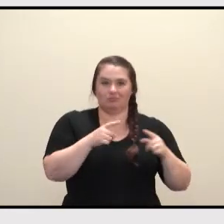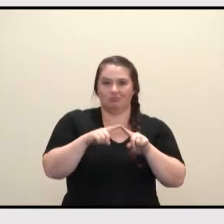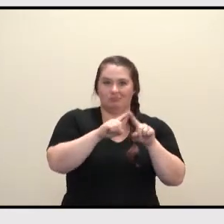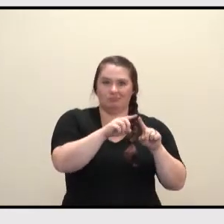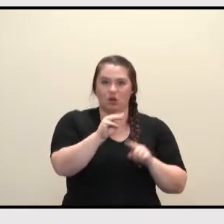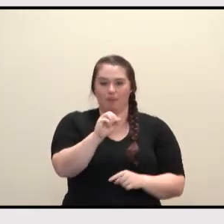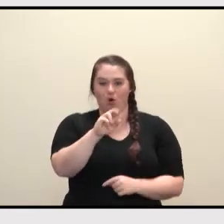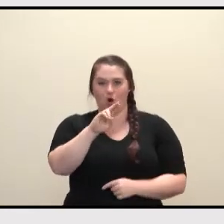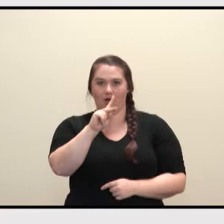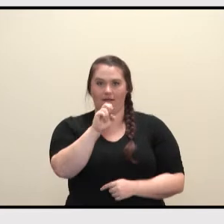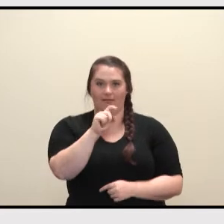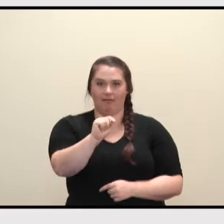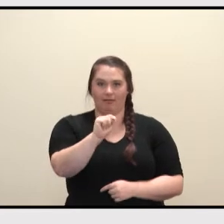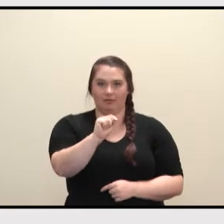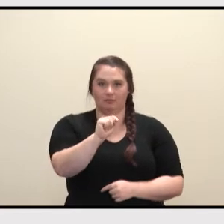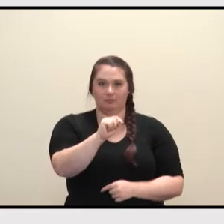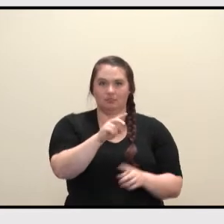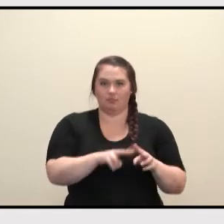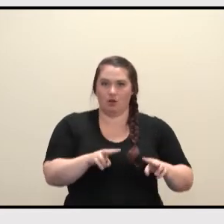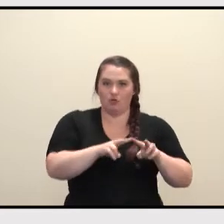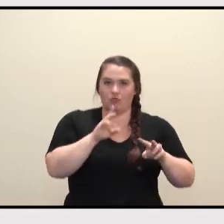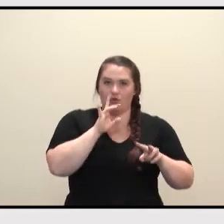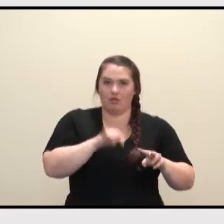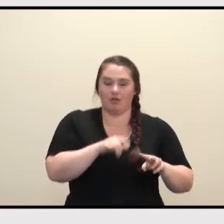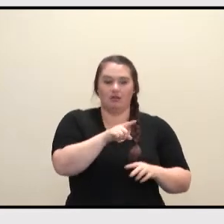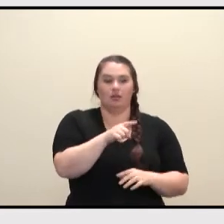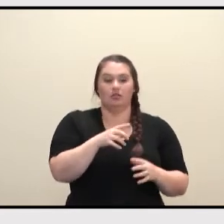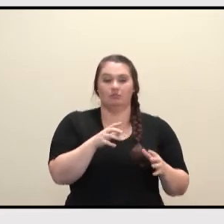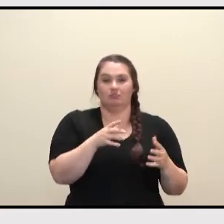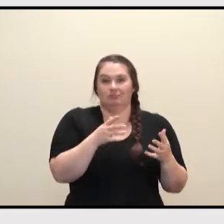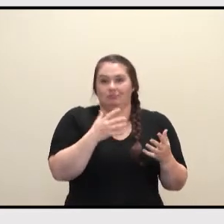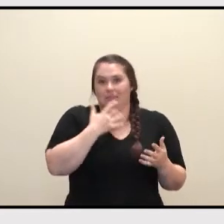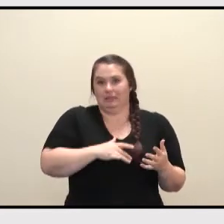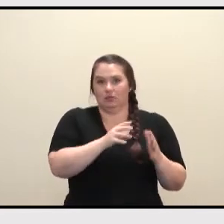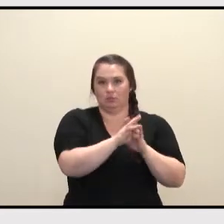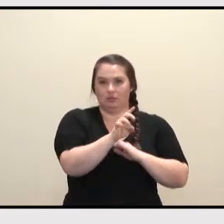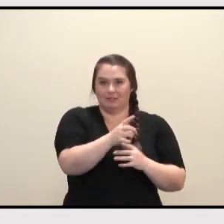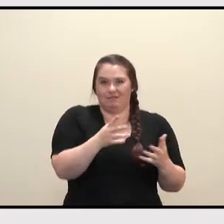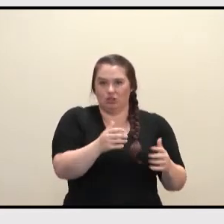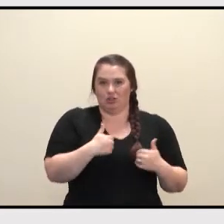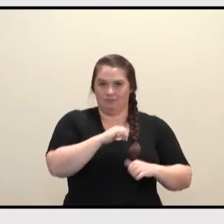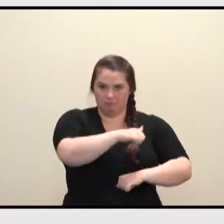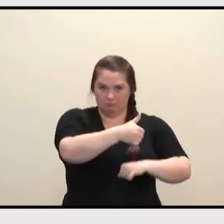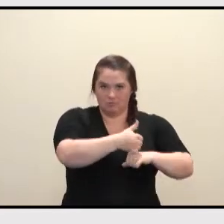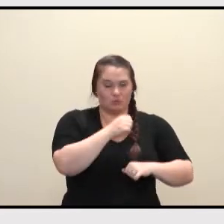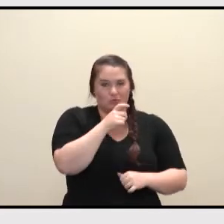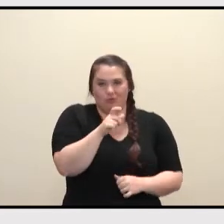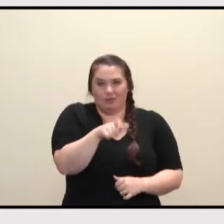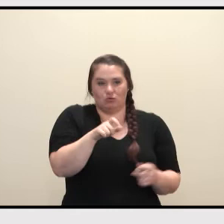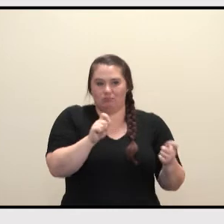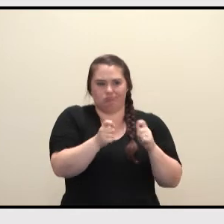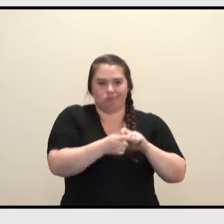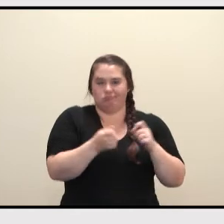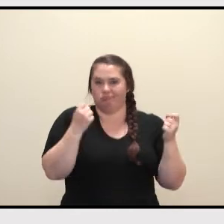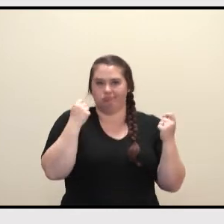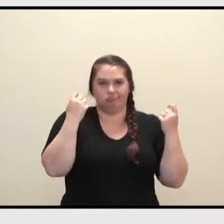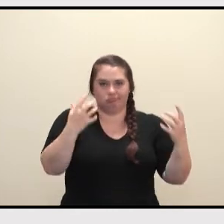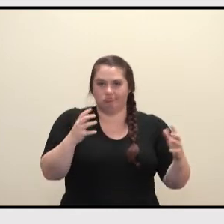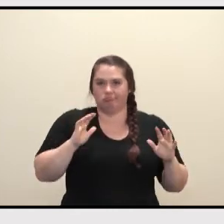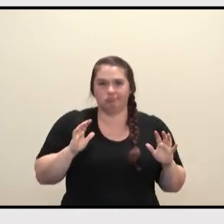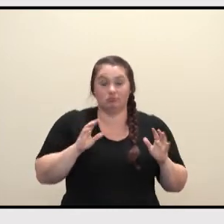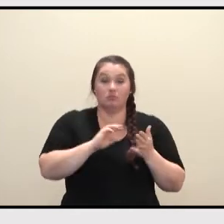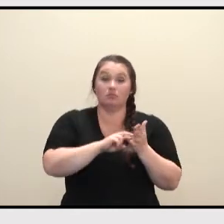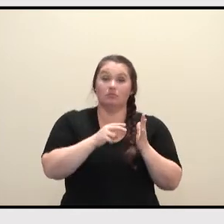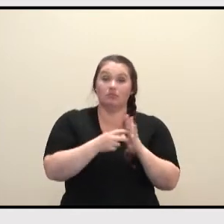adjustments to make sure they are strong. Luckily, Waco has strong structures already, so we don't have to do a whole lot of adjustments, which means that not all of our money is